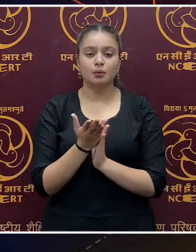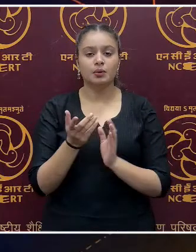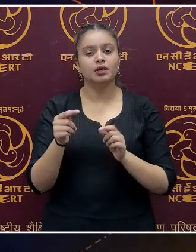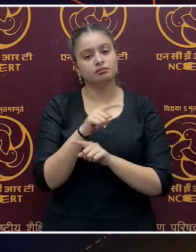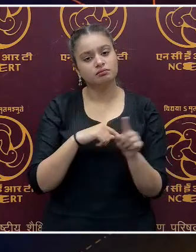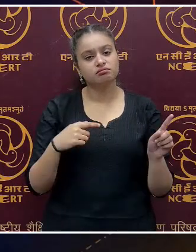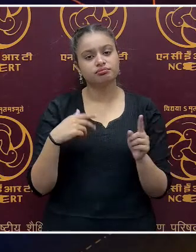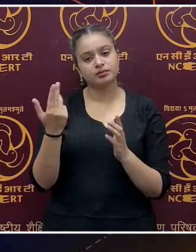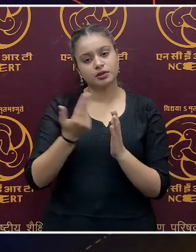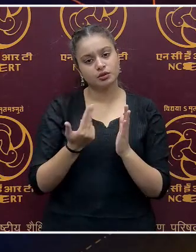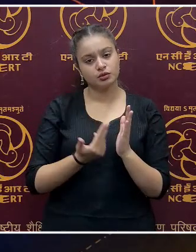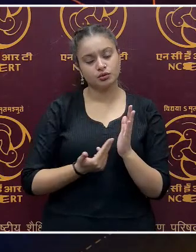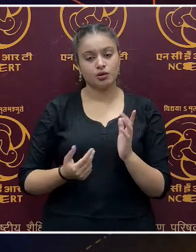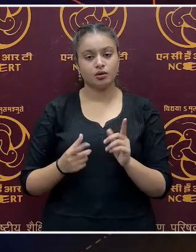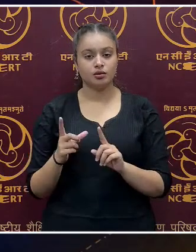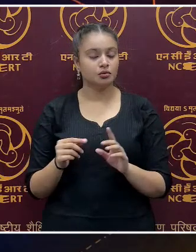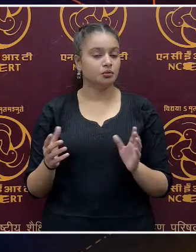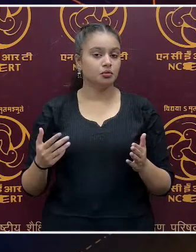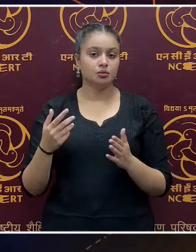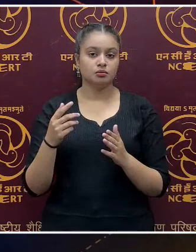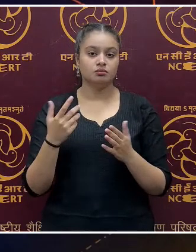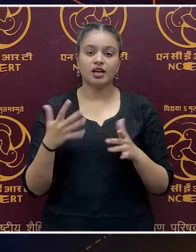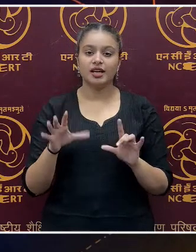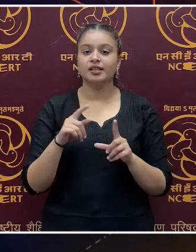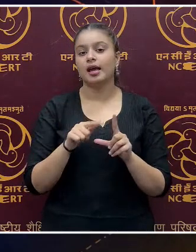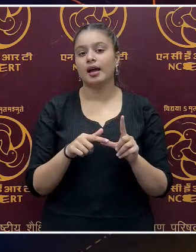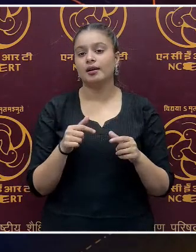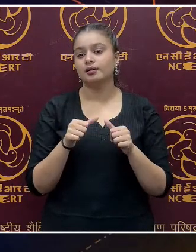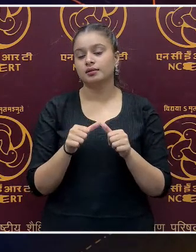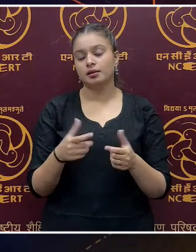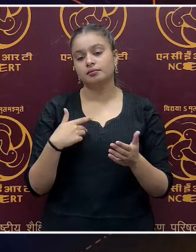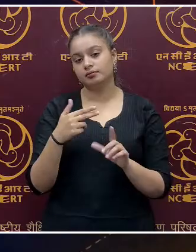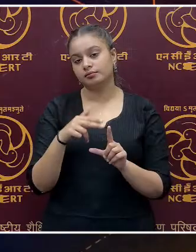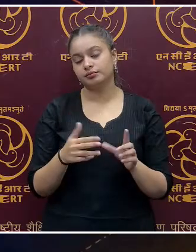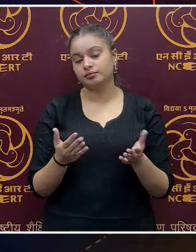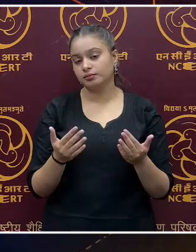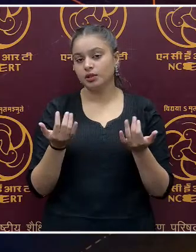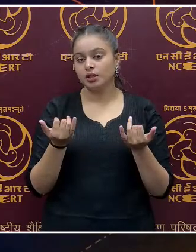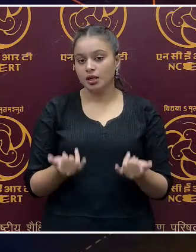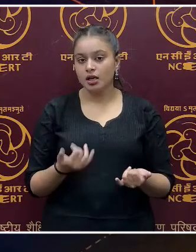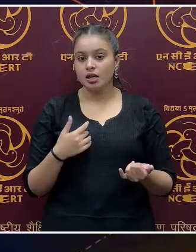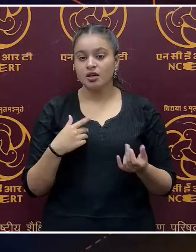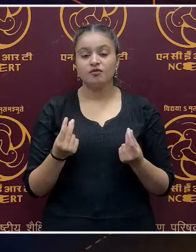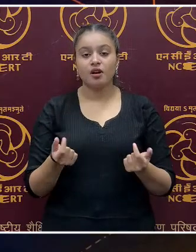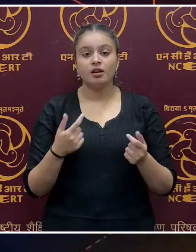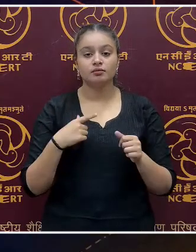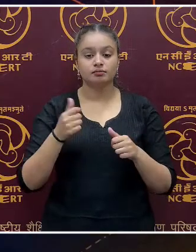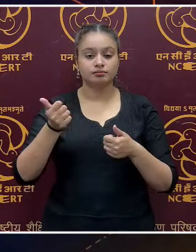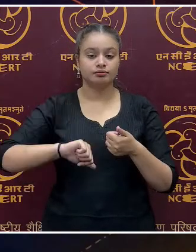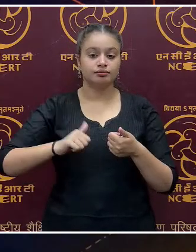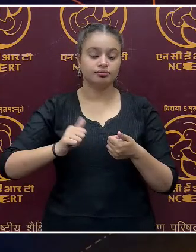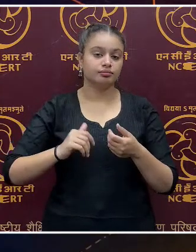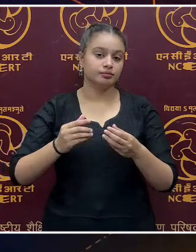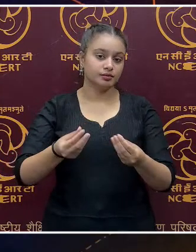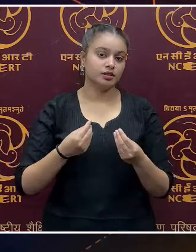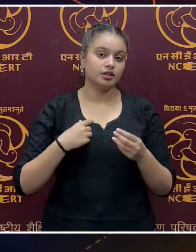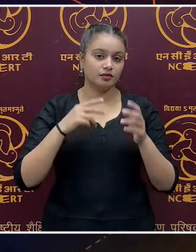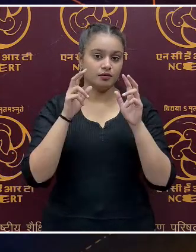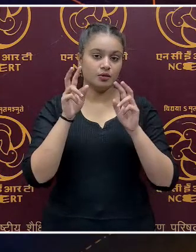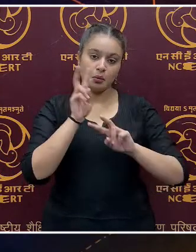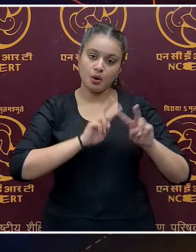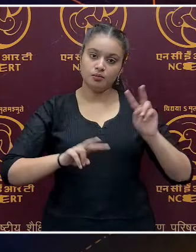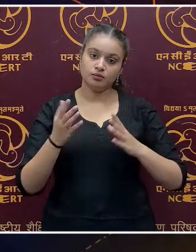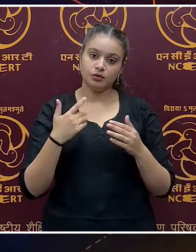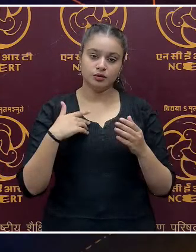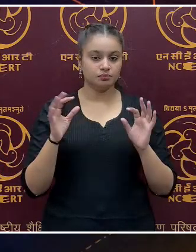could draw the particular angle, and here also the immediate feedback we could observe here,